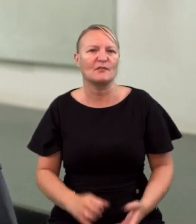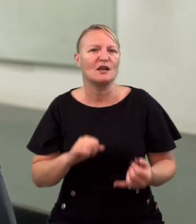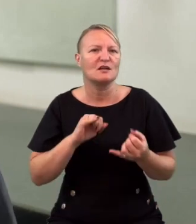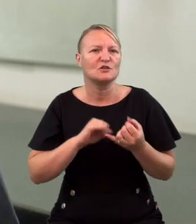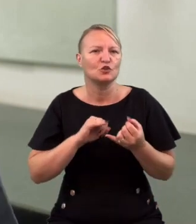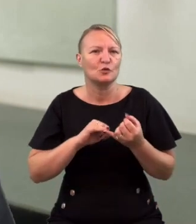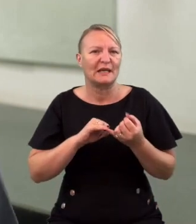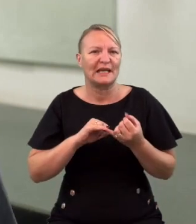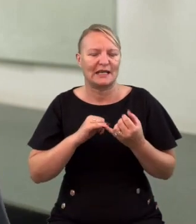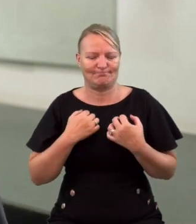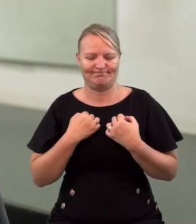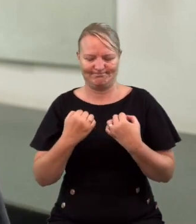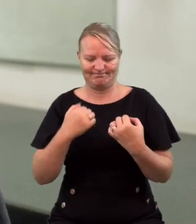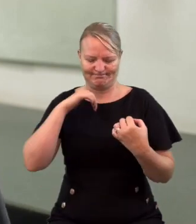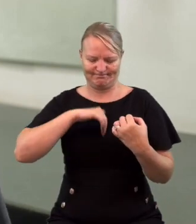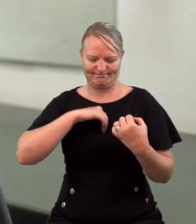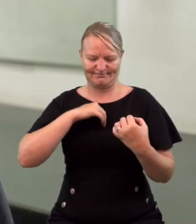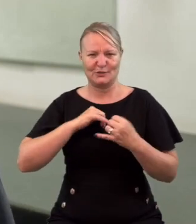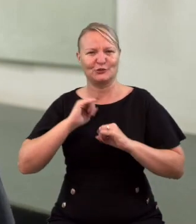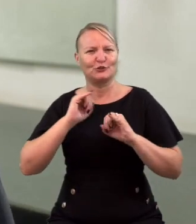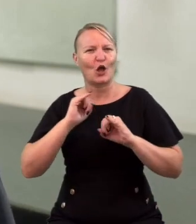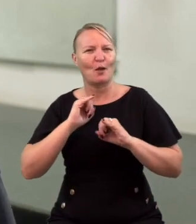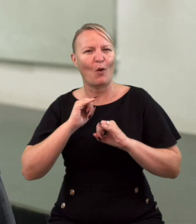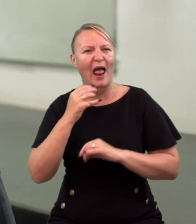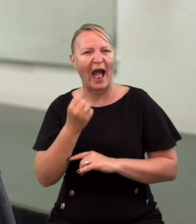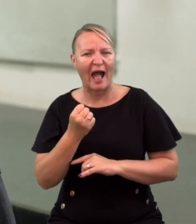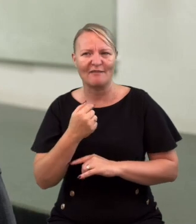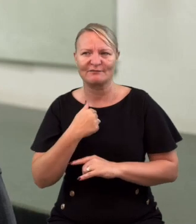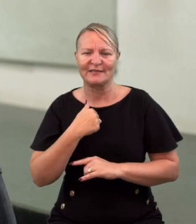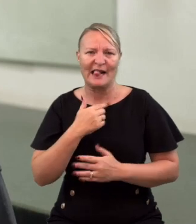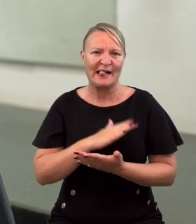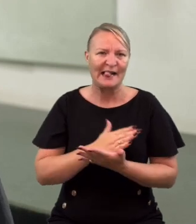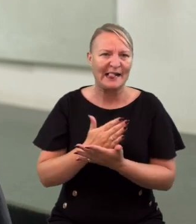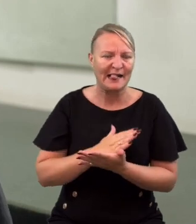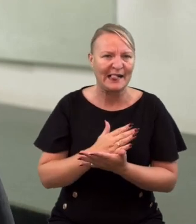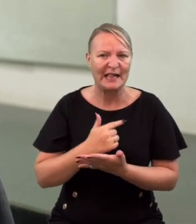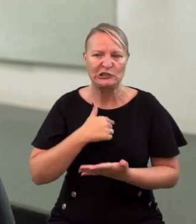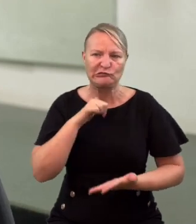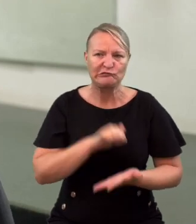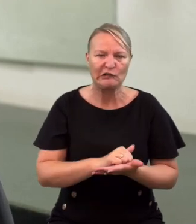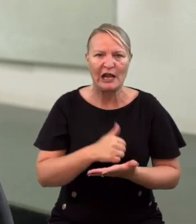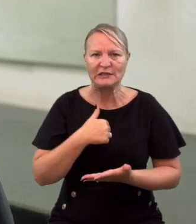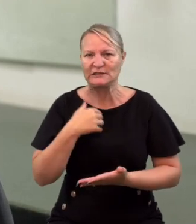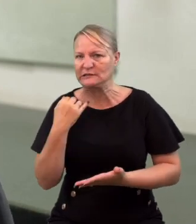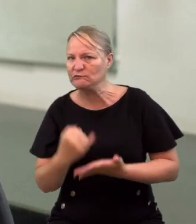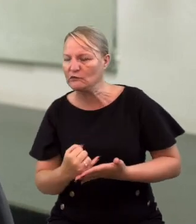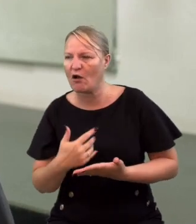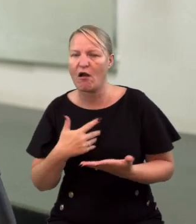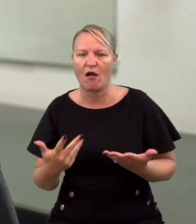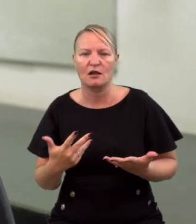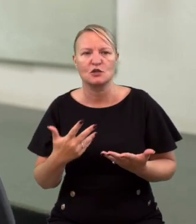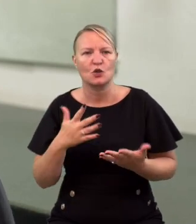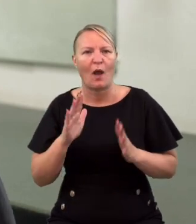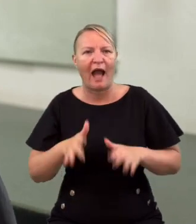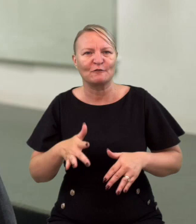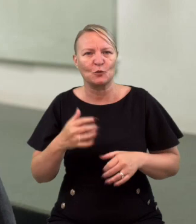Subi undergoes a lot of inner turmoil in terms of doing the right thing, and based on